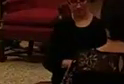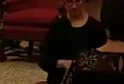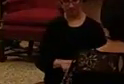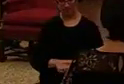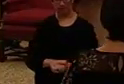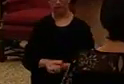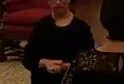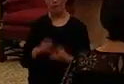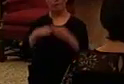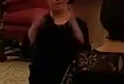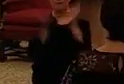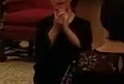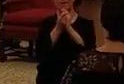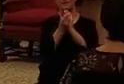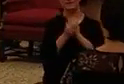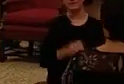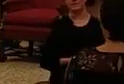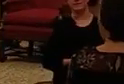He said, repent.